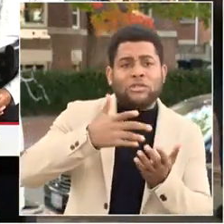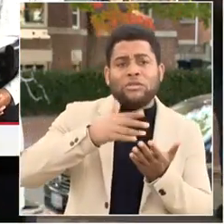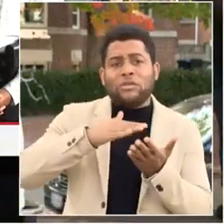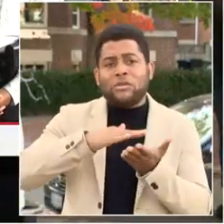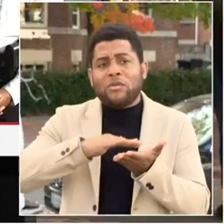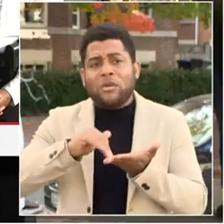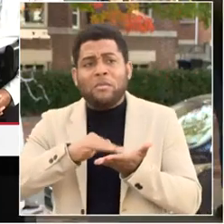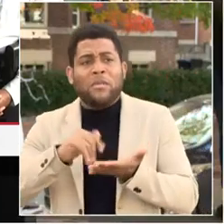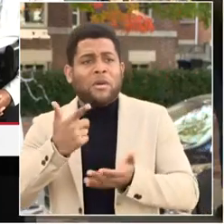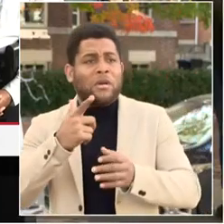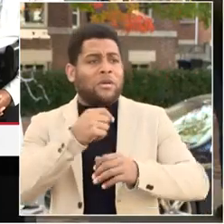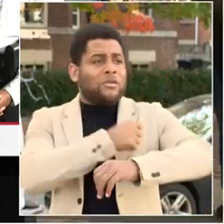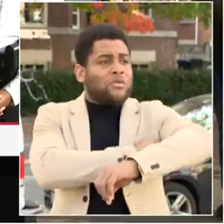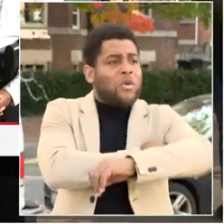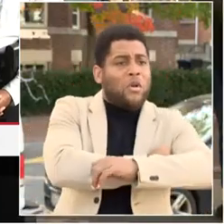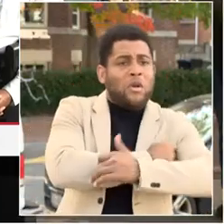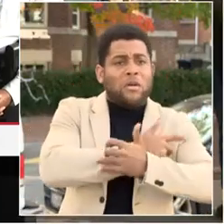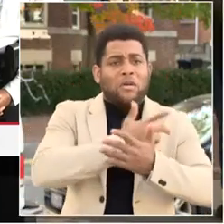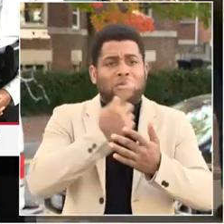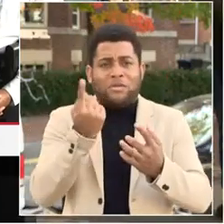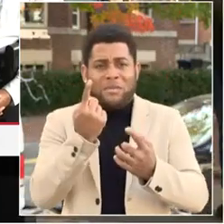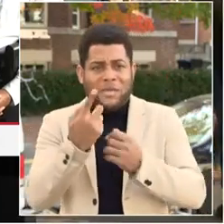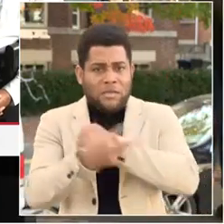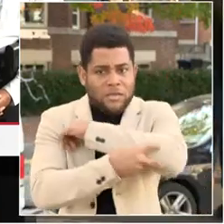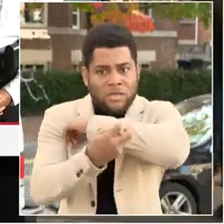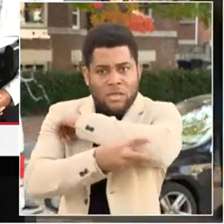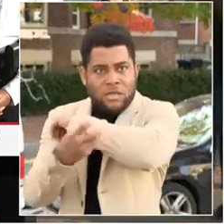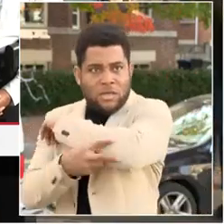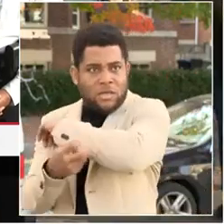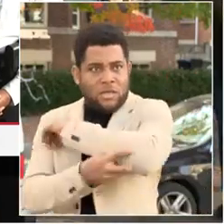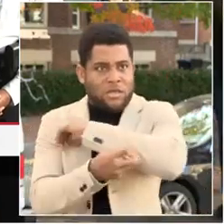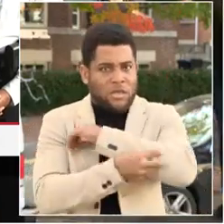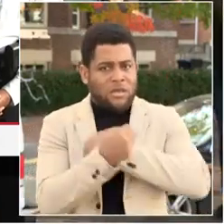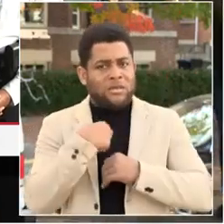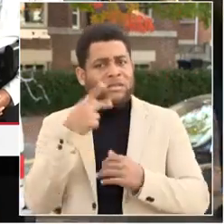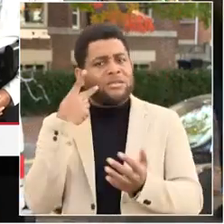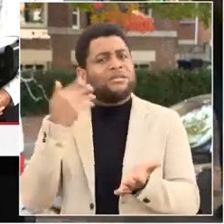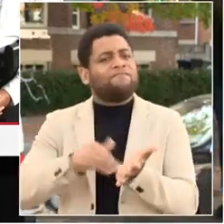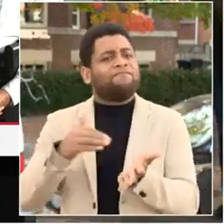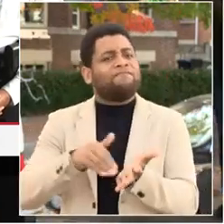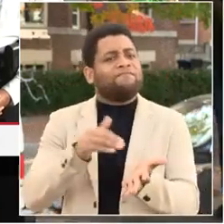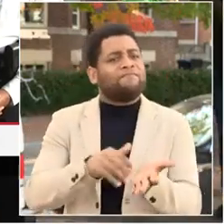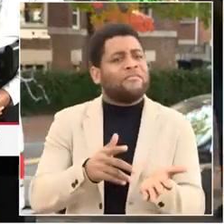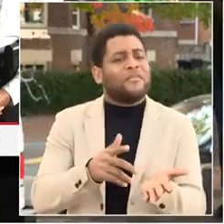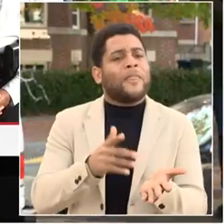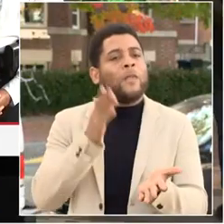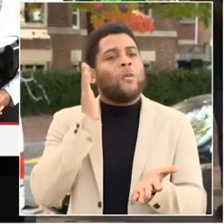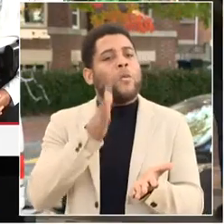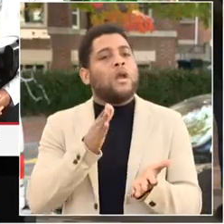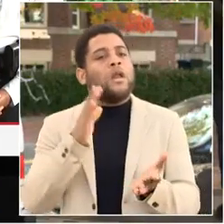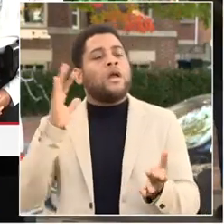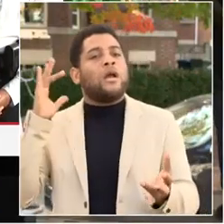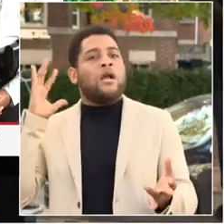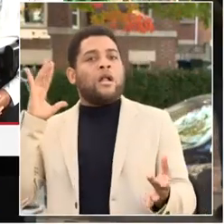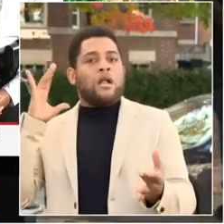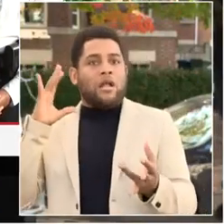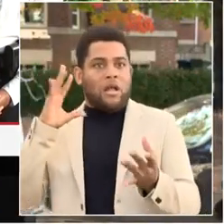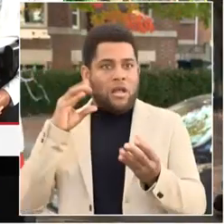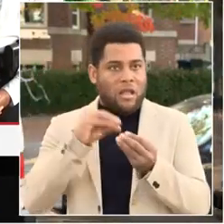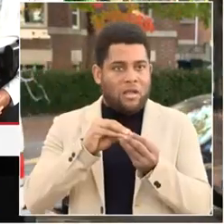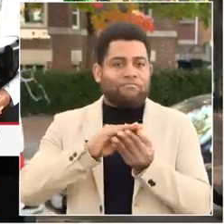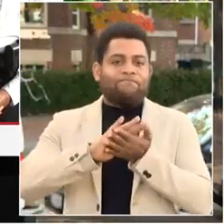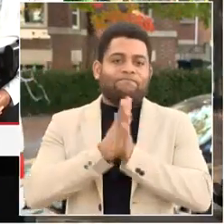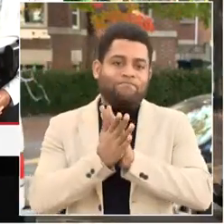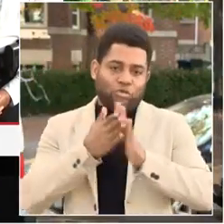some of those repeat patterns of what we would distinguish between just shoplifting, which still